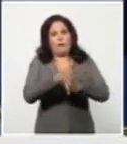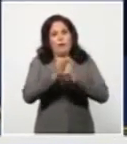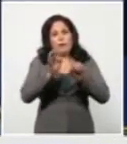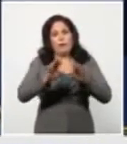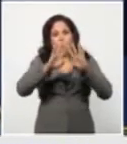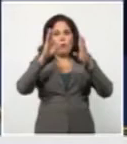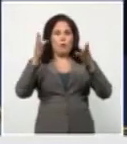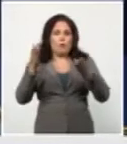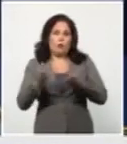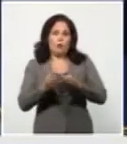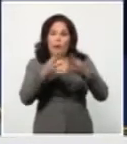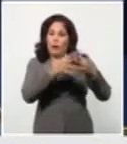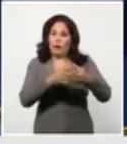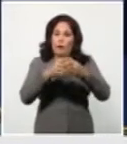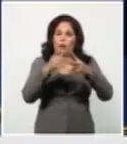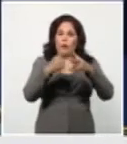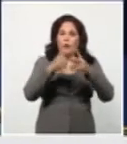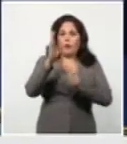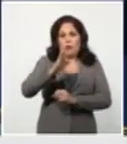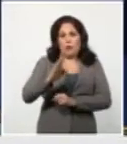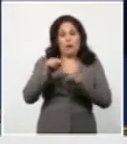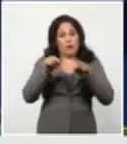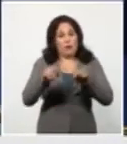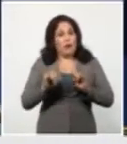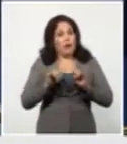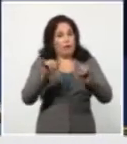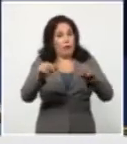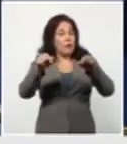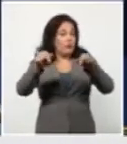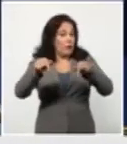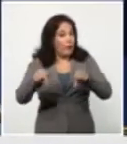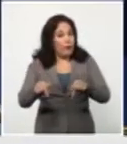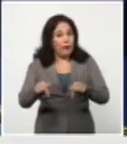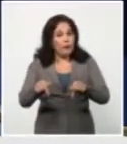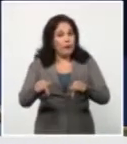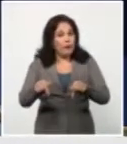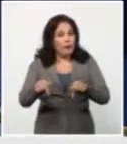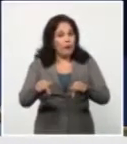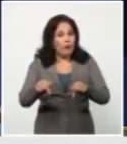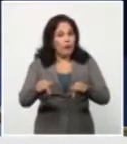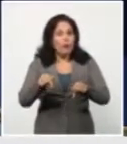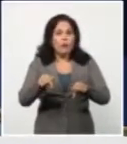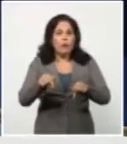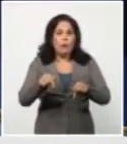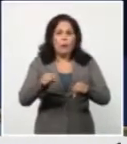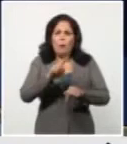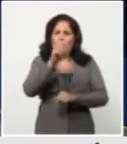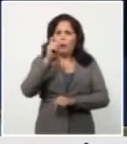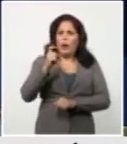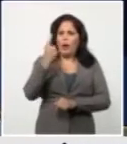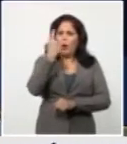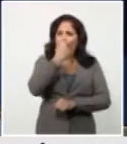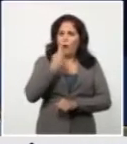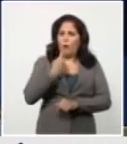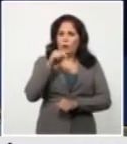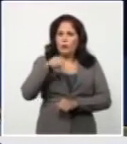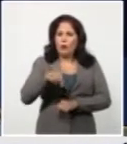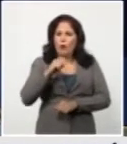few days, turning them into the epicenter of the pandemic in the world. And this